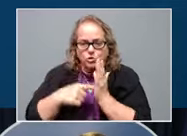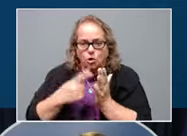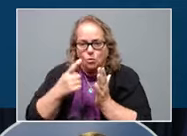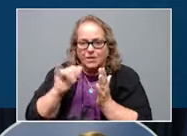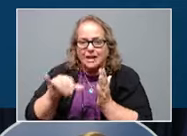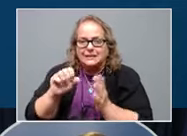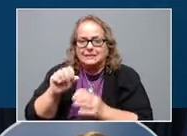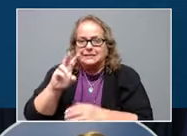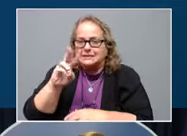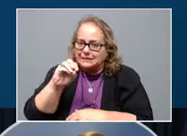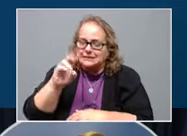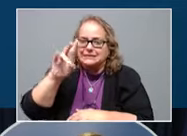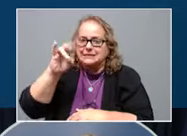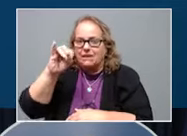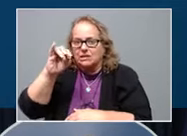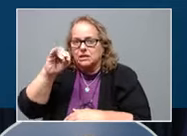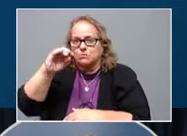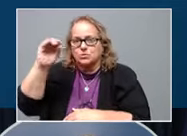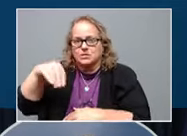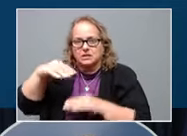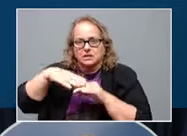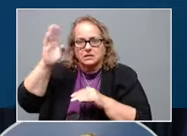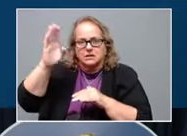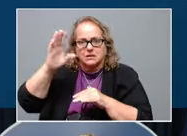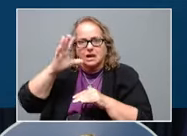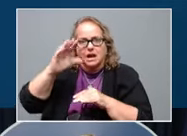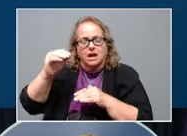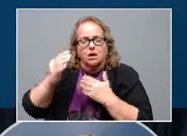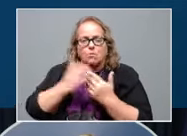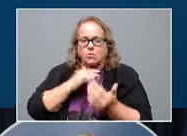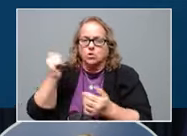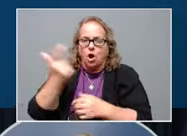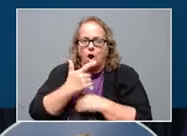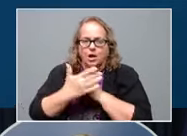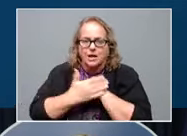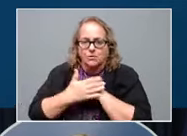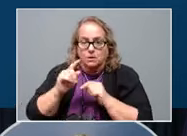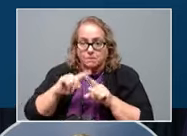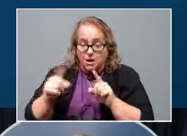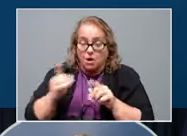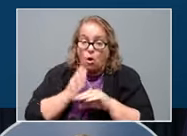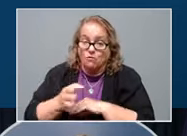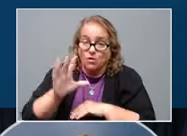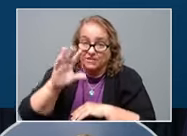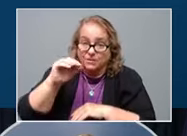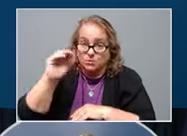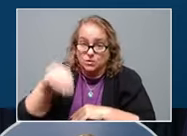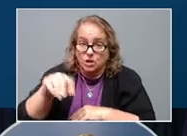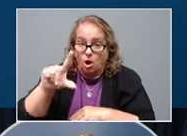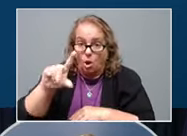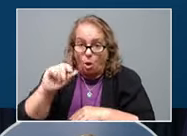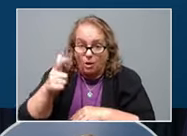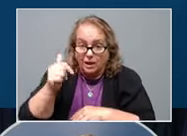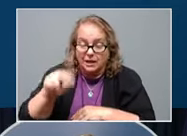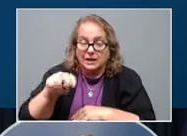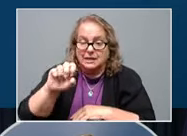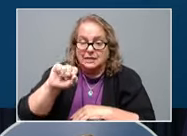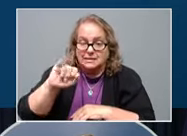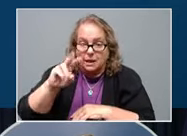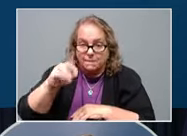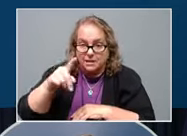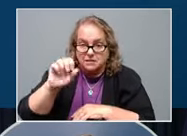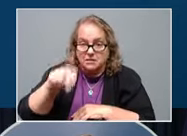70 and have virtually every county in it. But crossing the 50% threshold, Logan, Simpson,